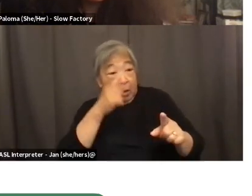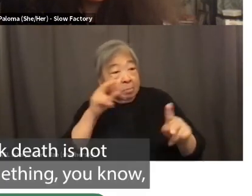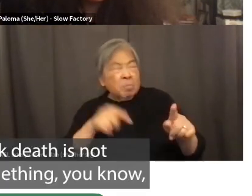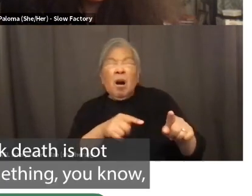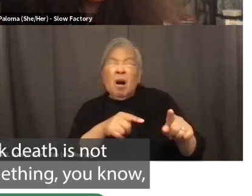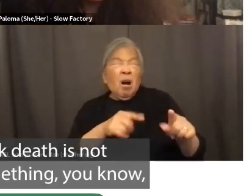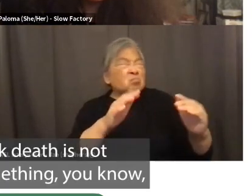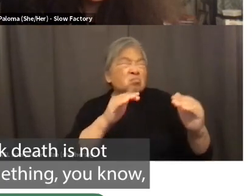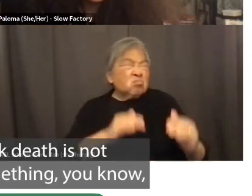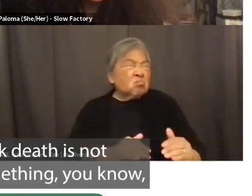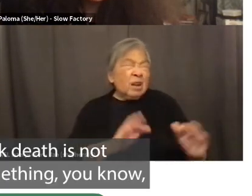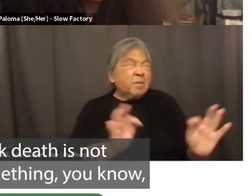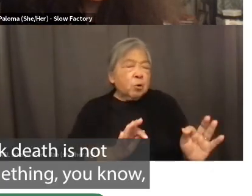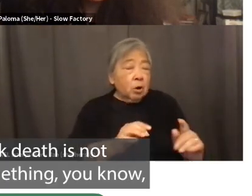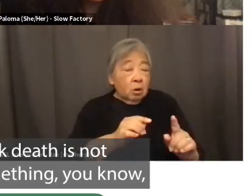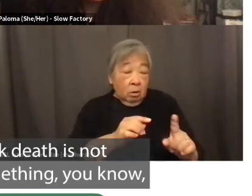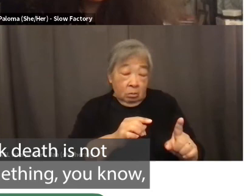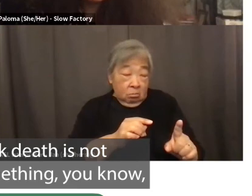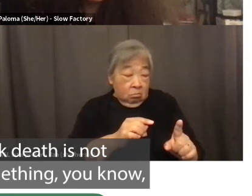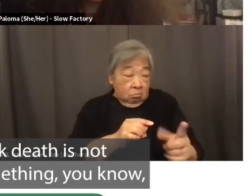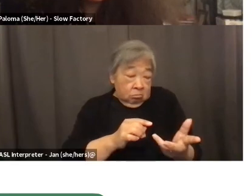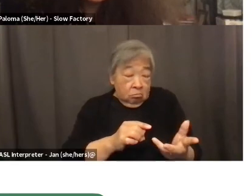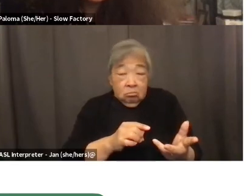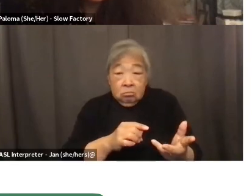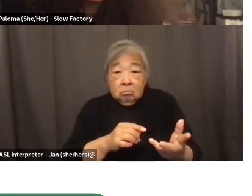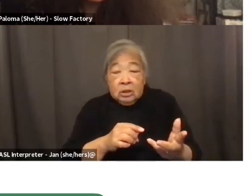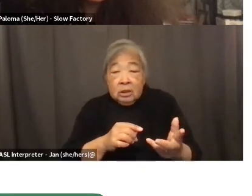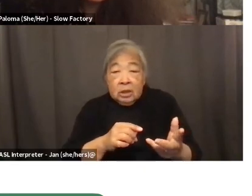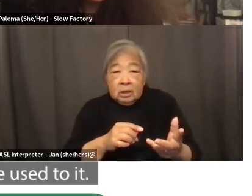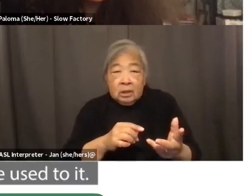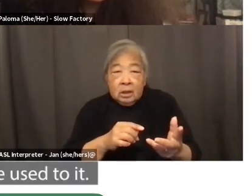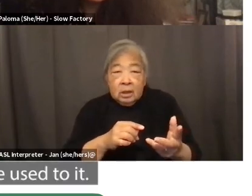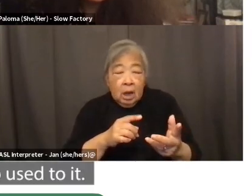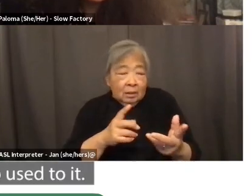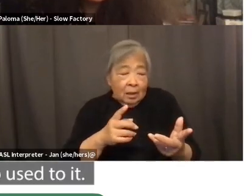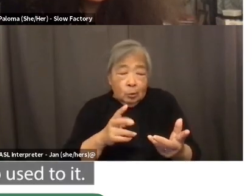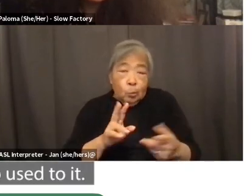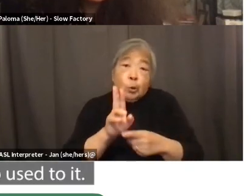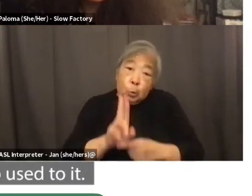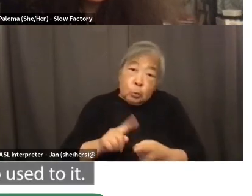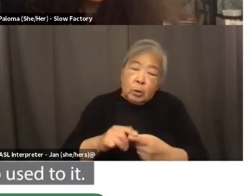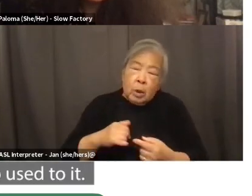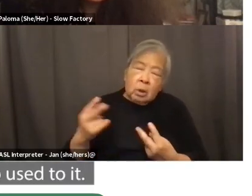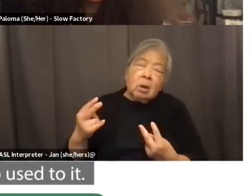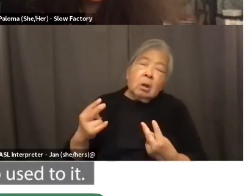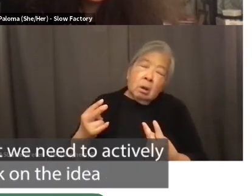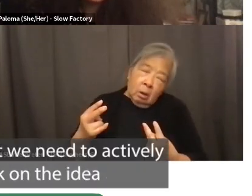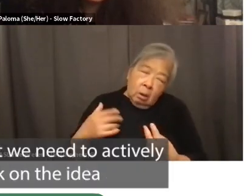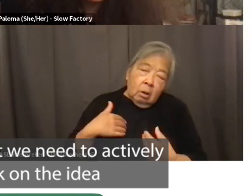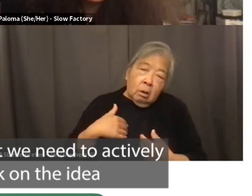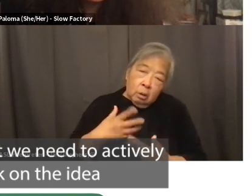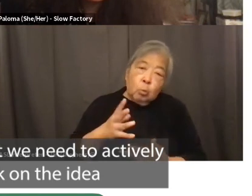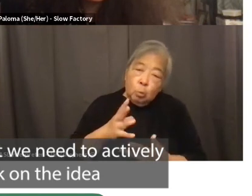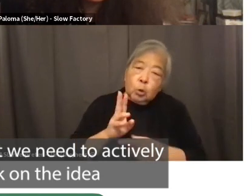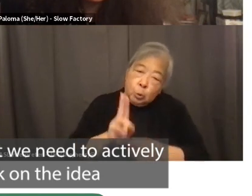inferior, and to see Black death as not that bad, as something, you know, we're used to it. We're so used to it. And so